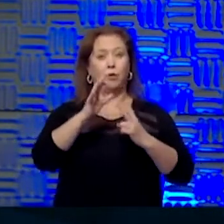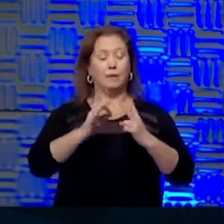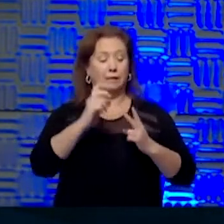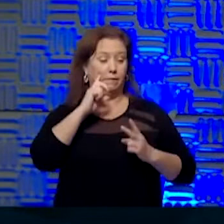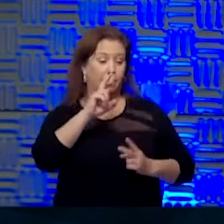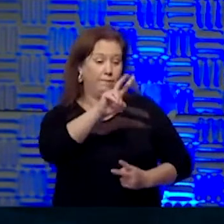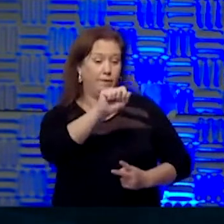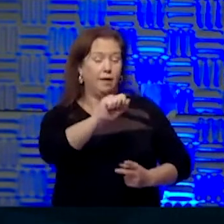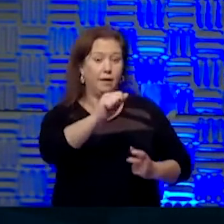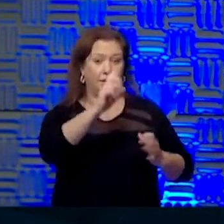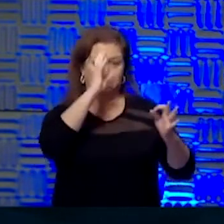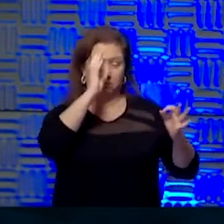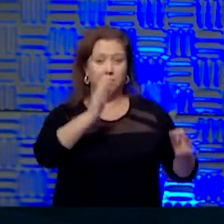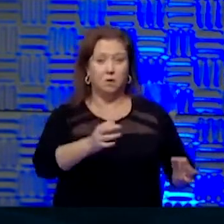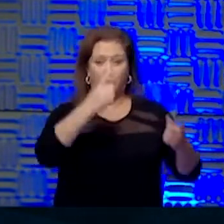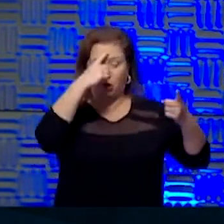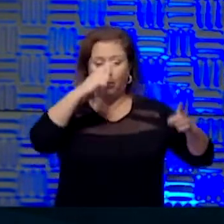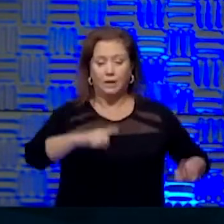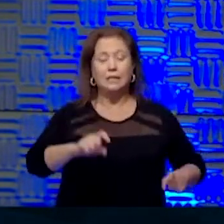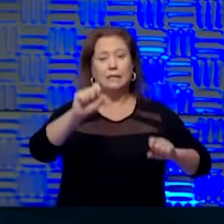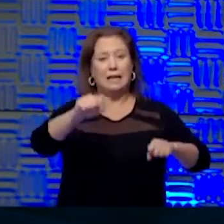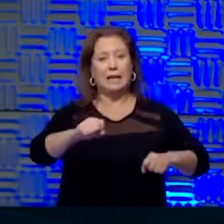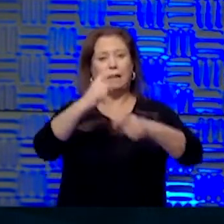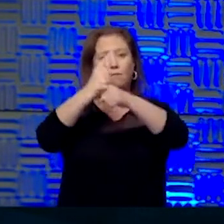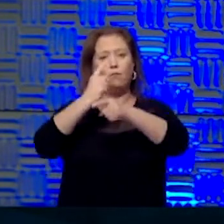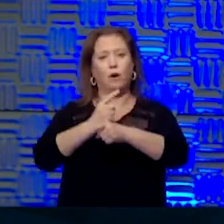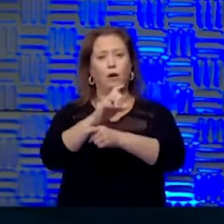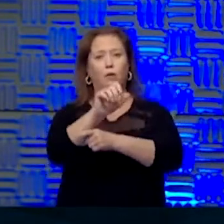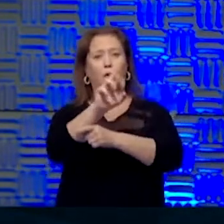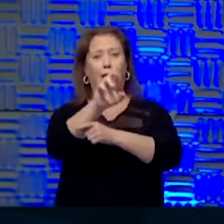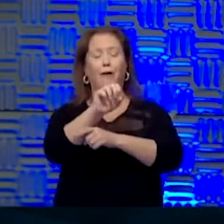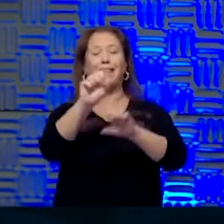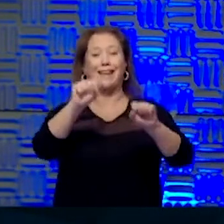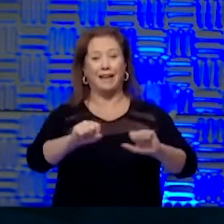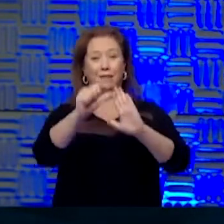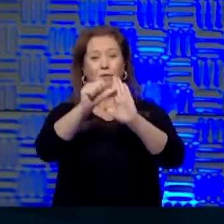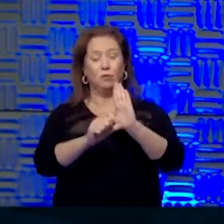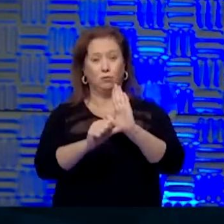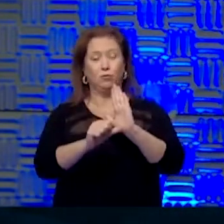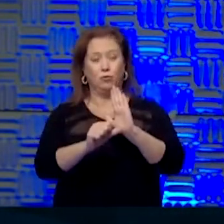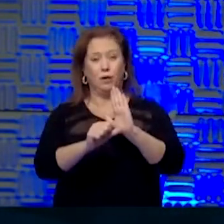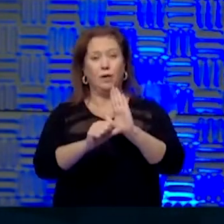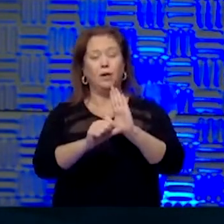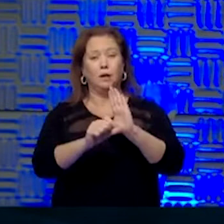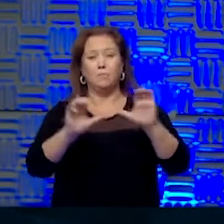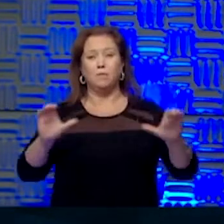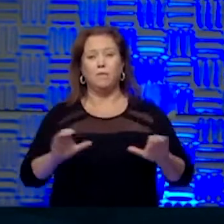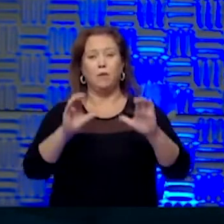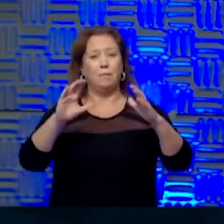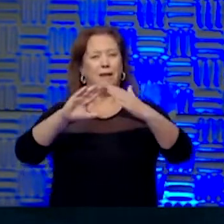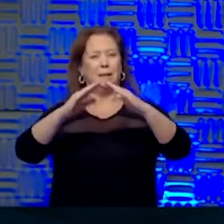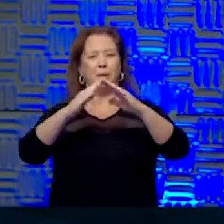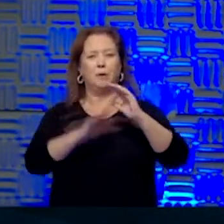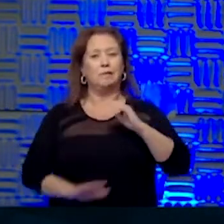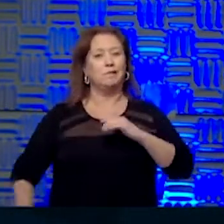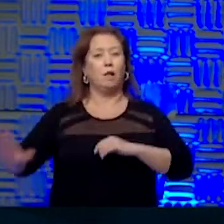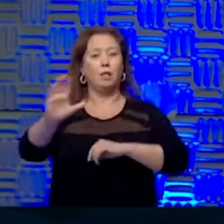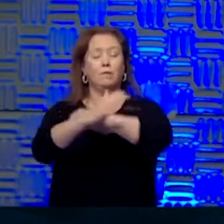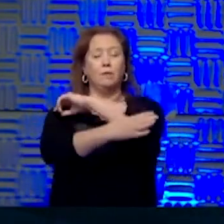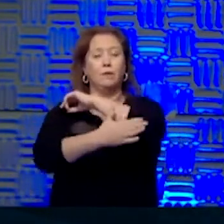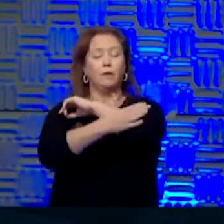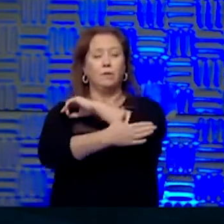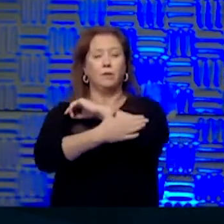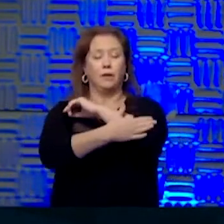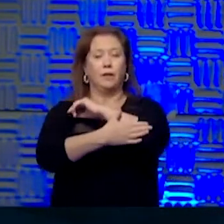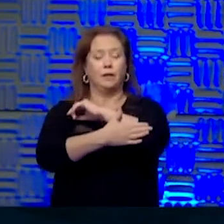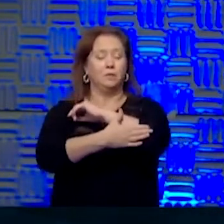agrees, that they can have care, particularly routine care, but surgery as well, performed in communities across the country. And is not this